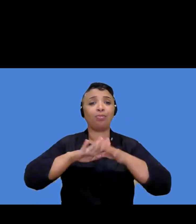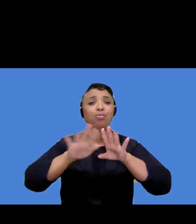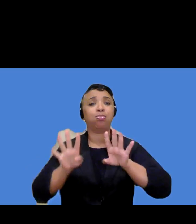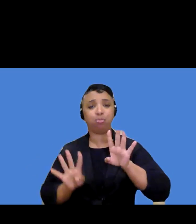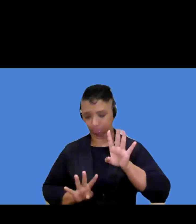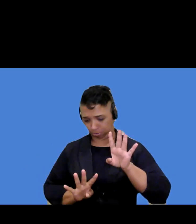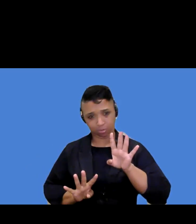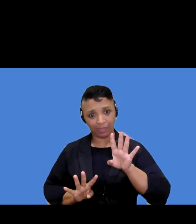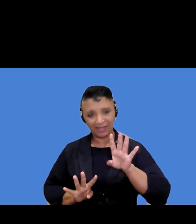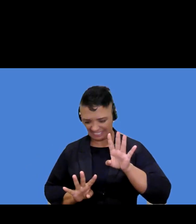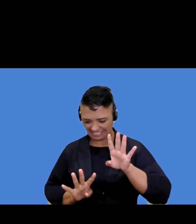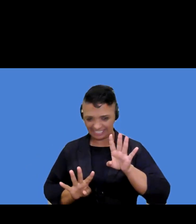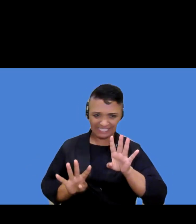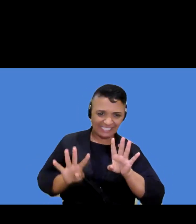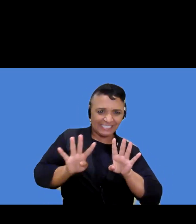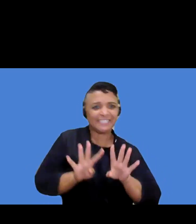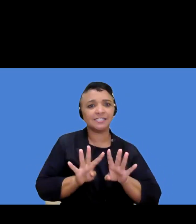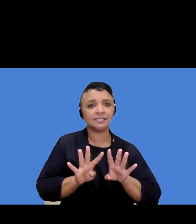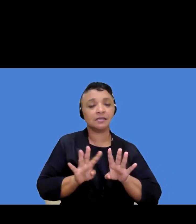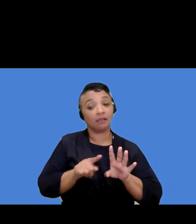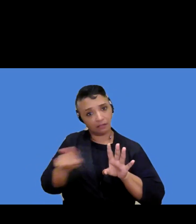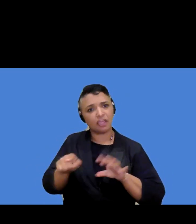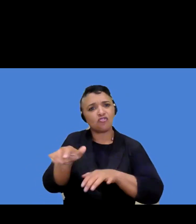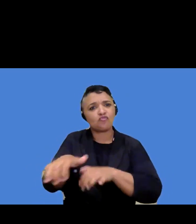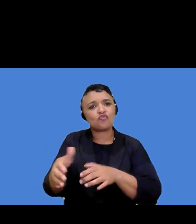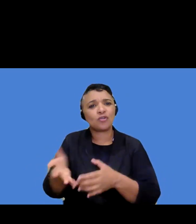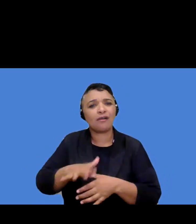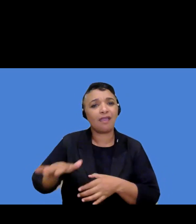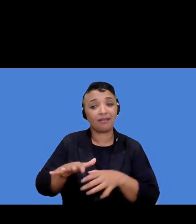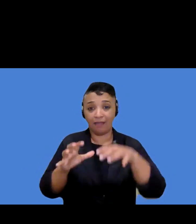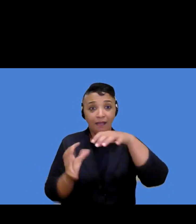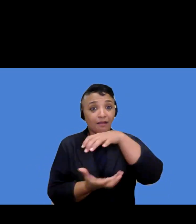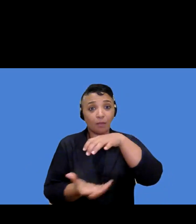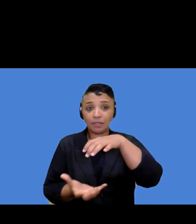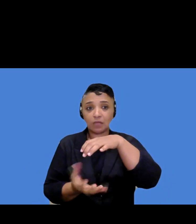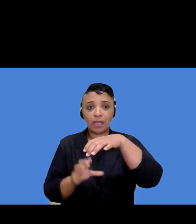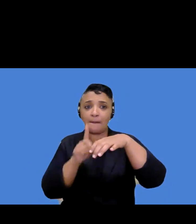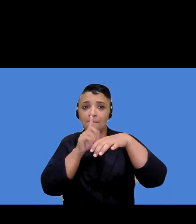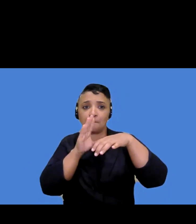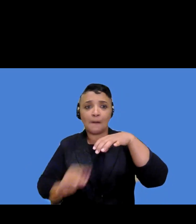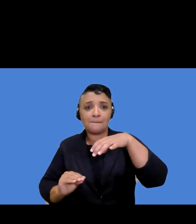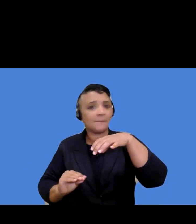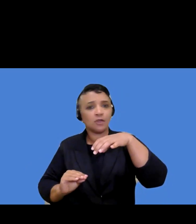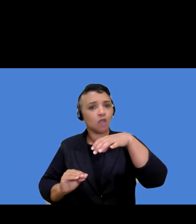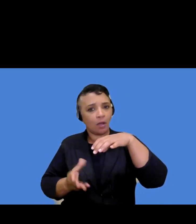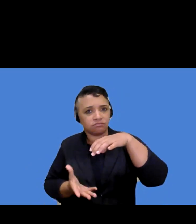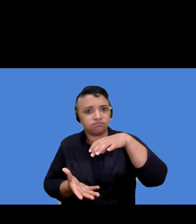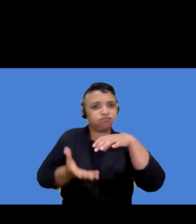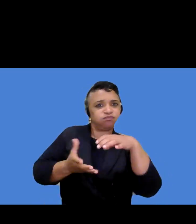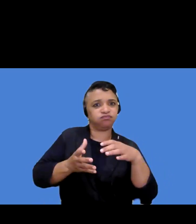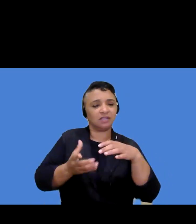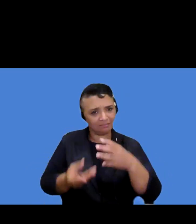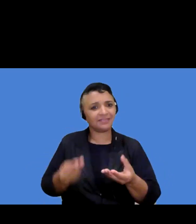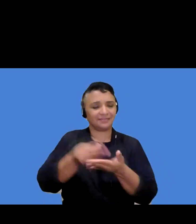rural areas whose voices are still from the global south perspective. And we would also like to see the effective